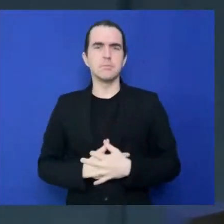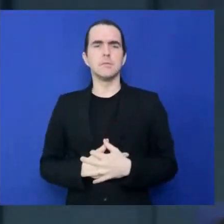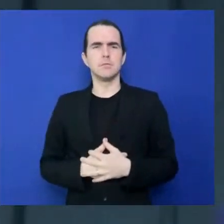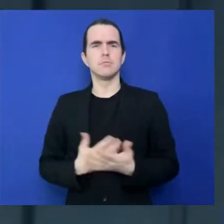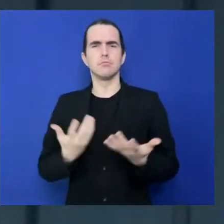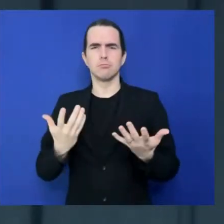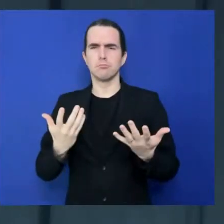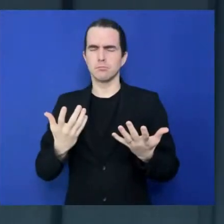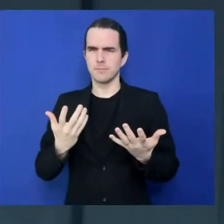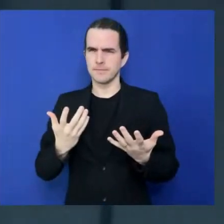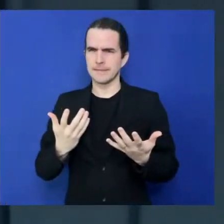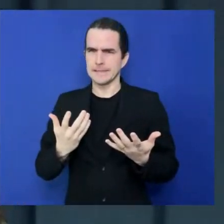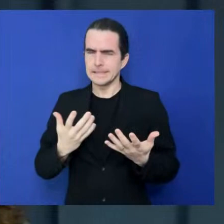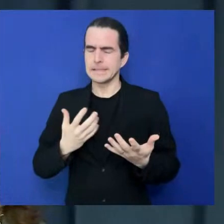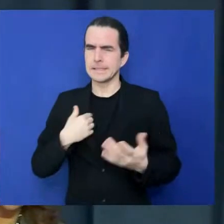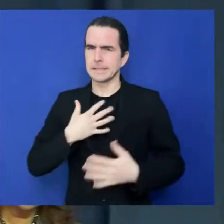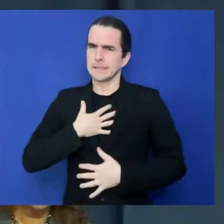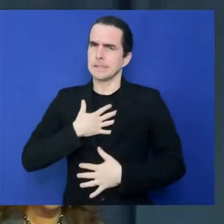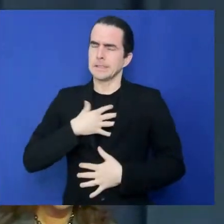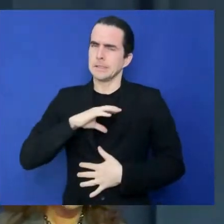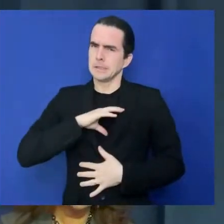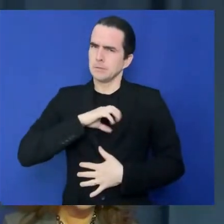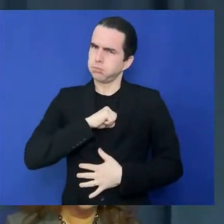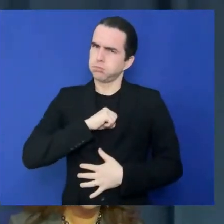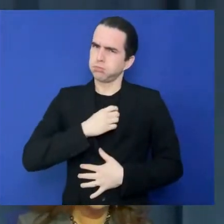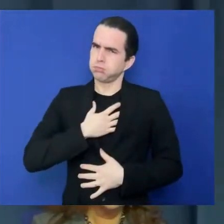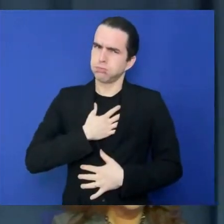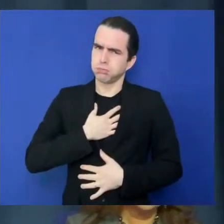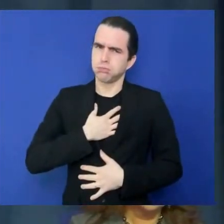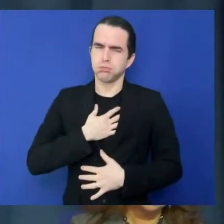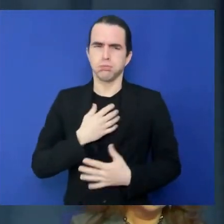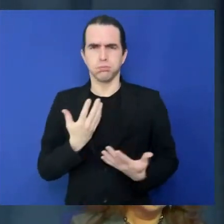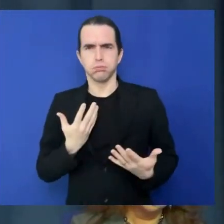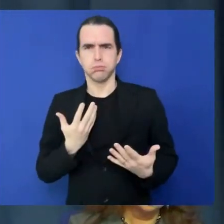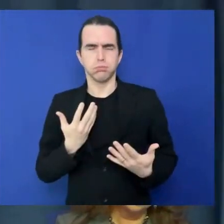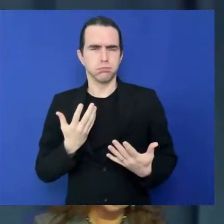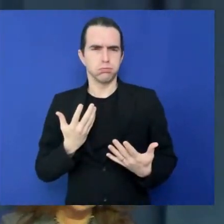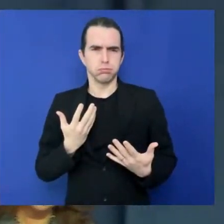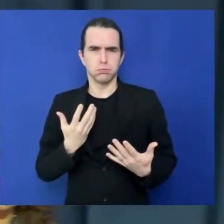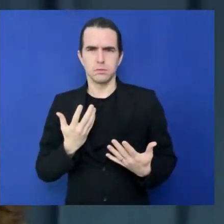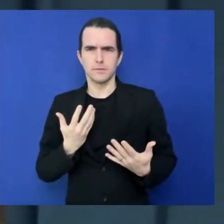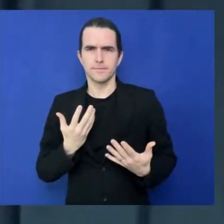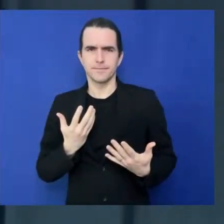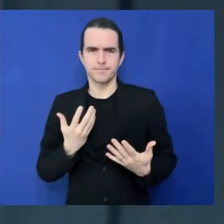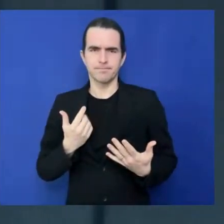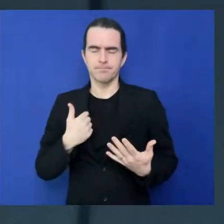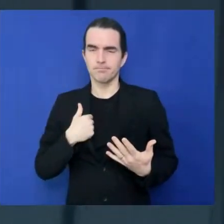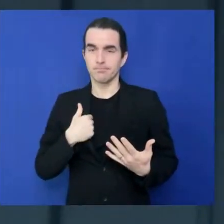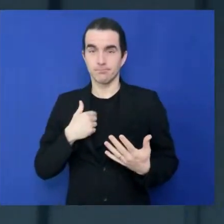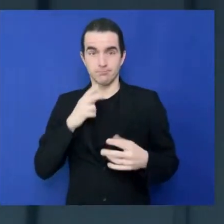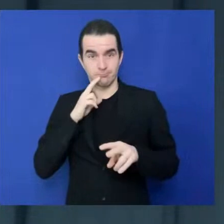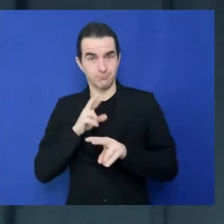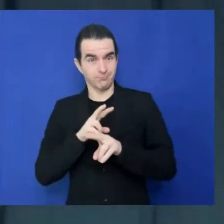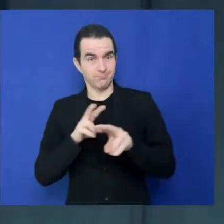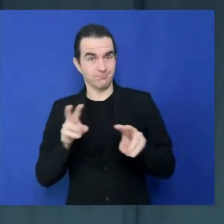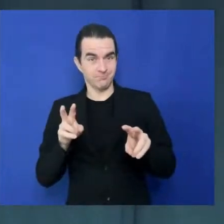4 speakers who've all been given a very short amount of time to speak. But Ms. Ghada Waly, who I remember watching,